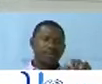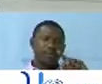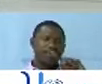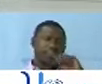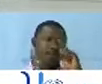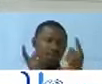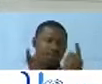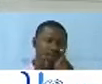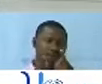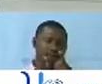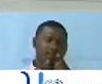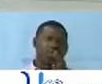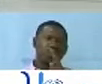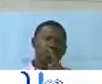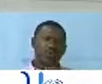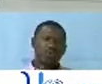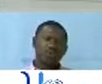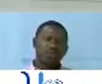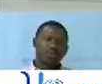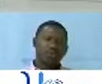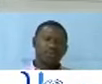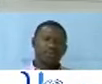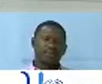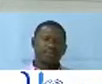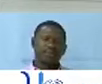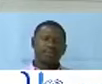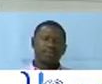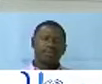I think it was Edu. Sorry,